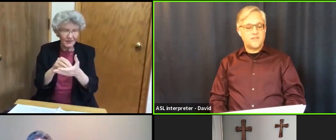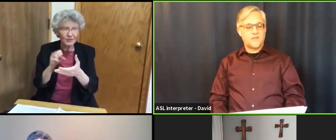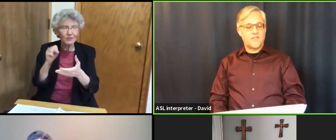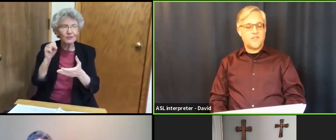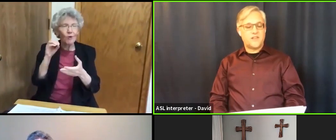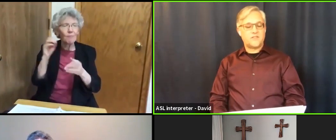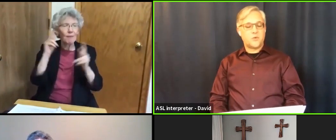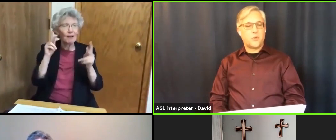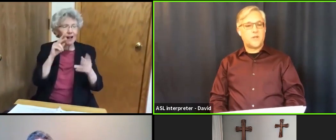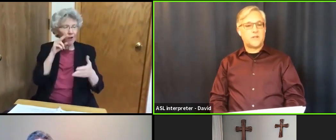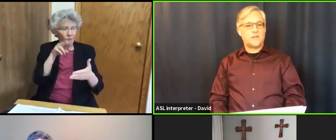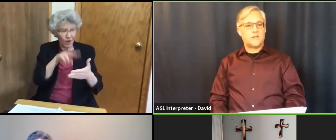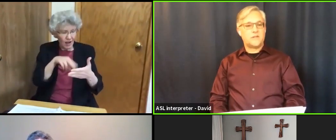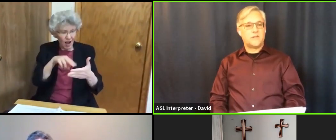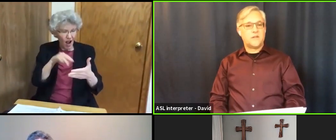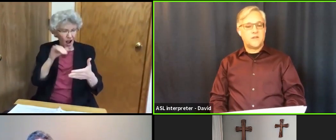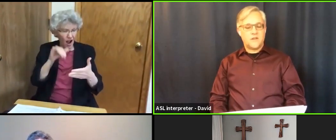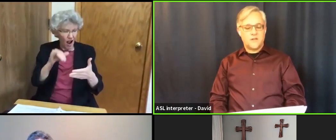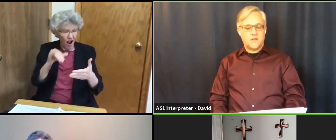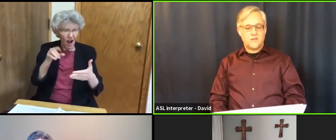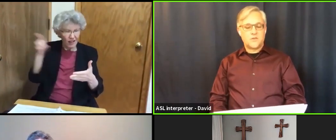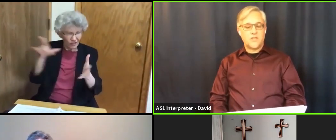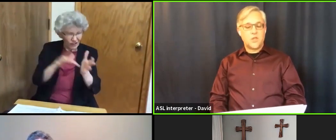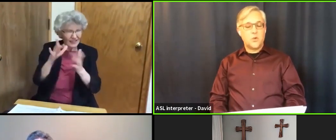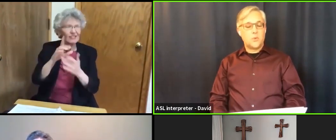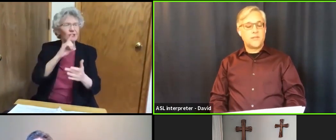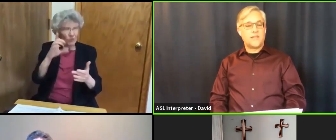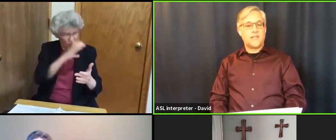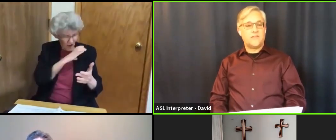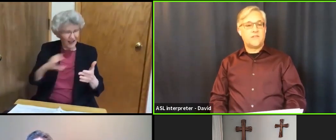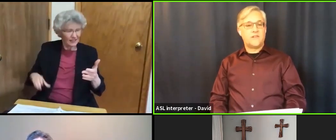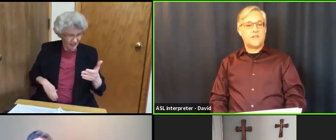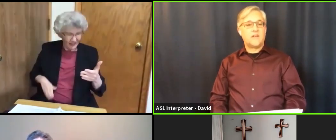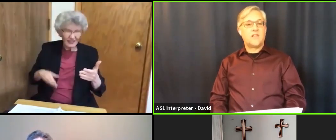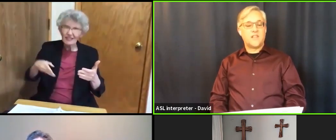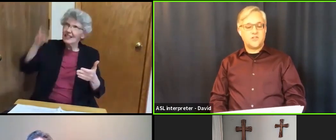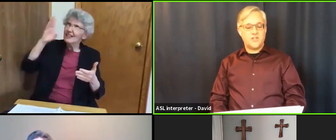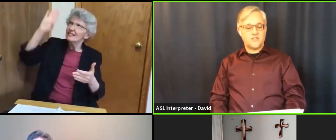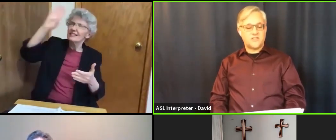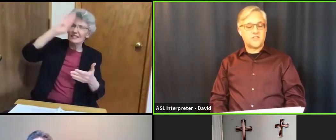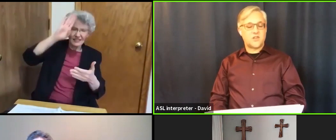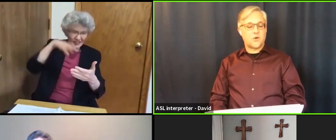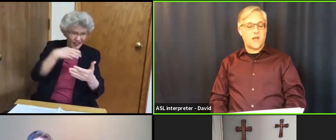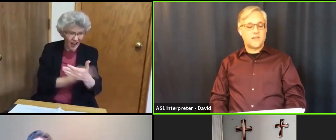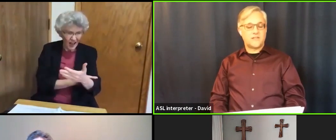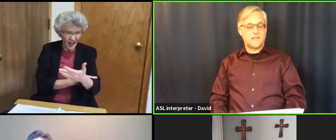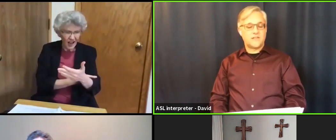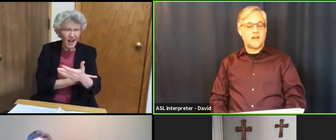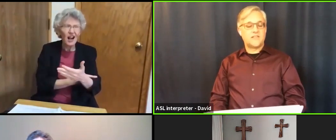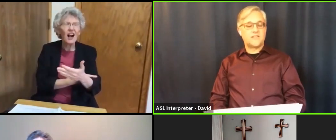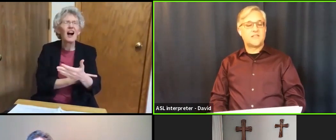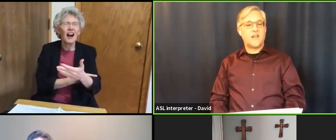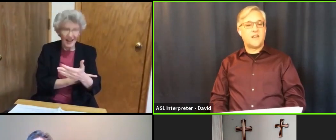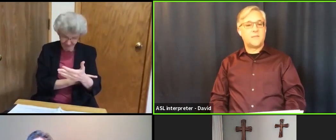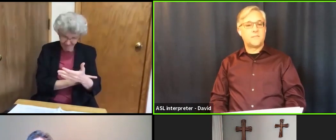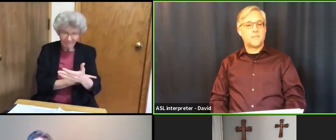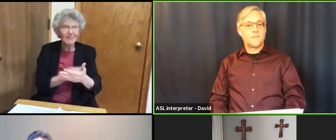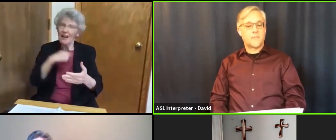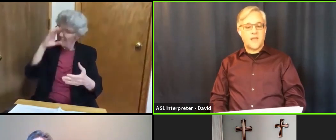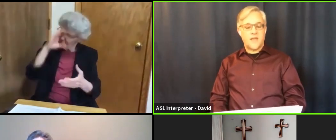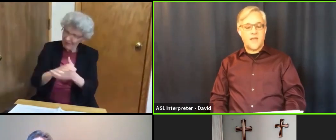But these are the things that are written so that you will believe that Jesus is the Christ, God's